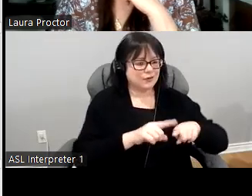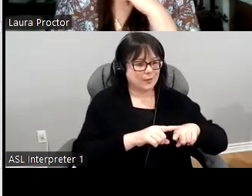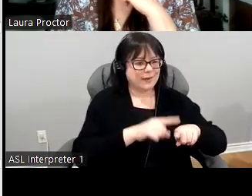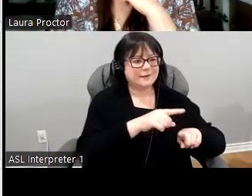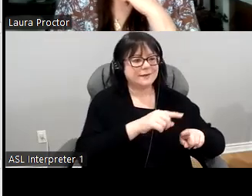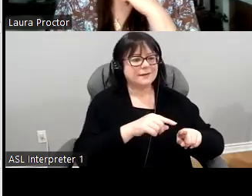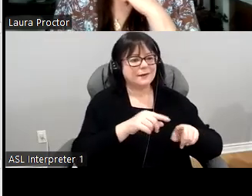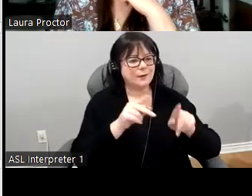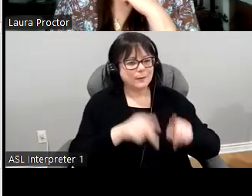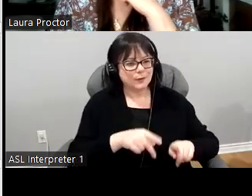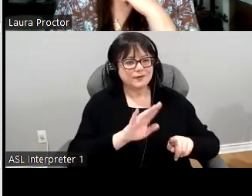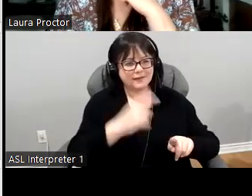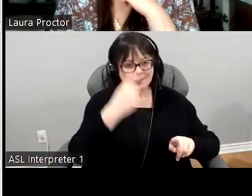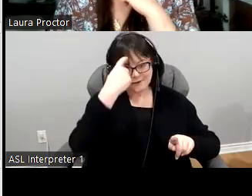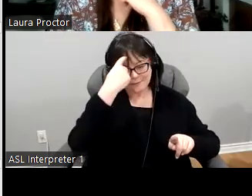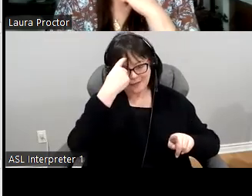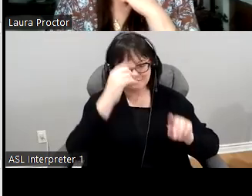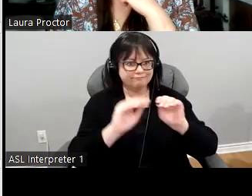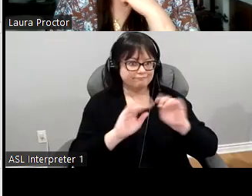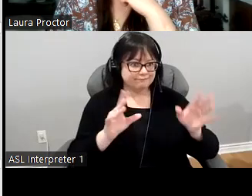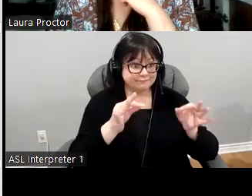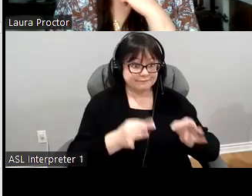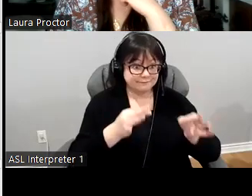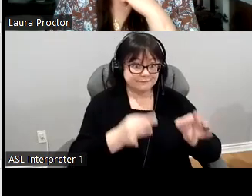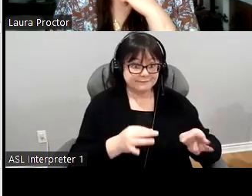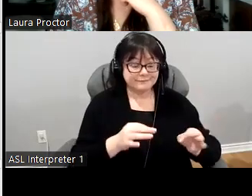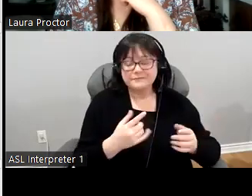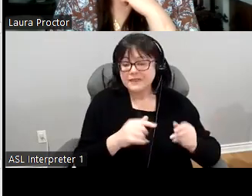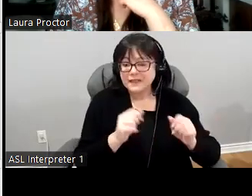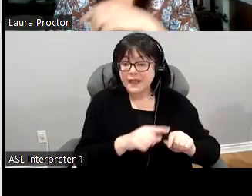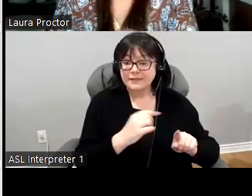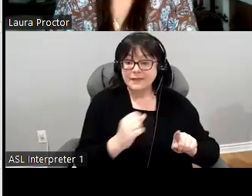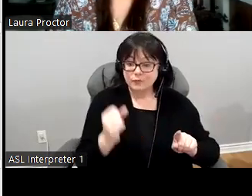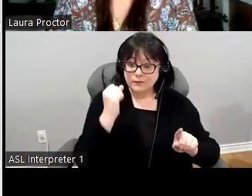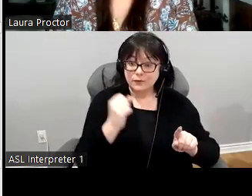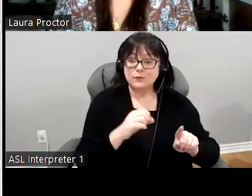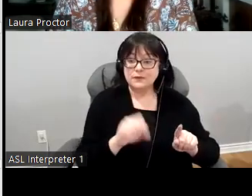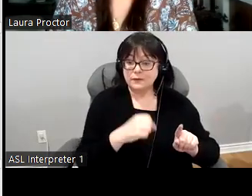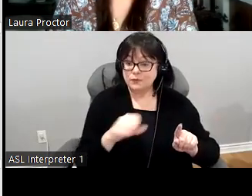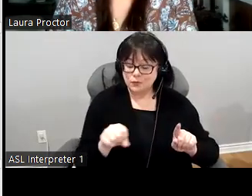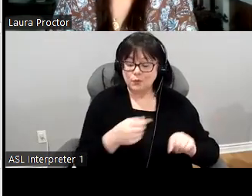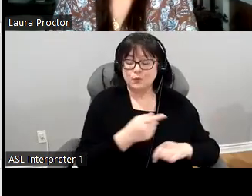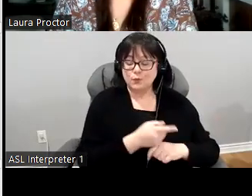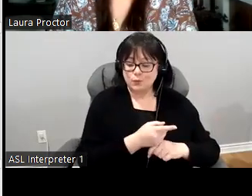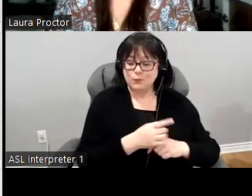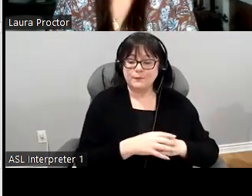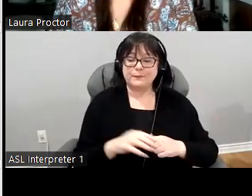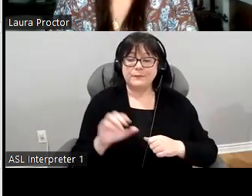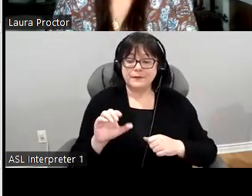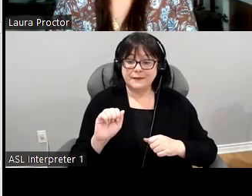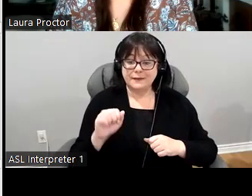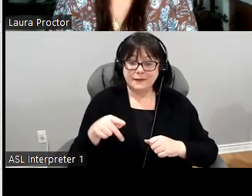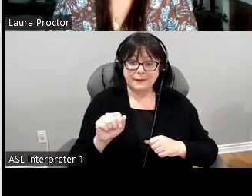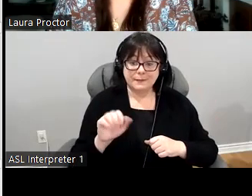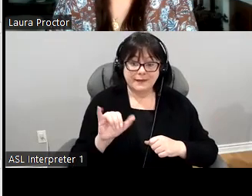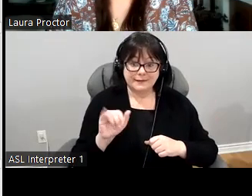by the capacity, we say typically to refuse. Often in our world, the